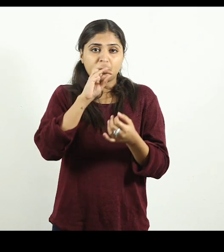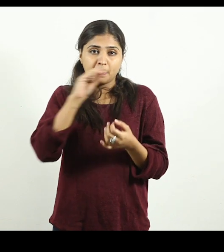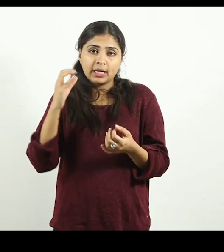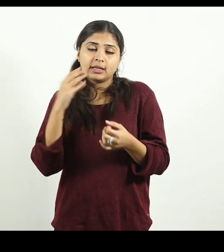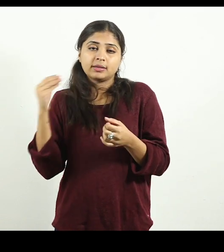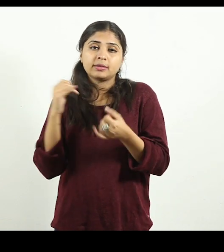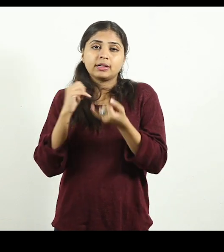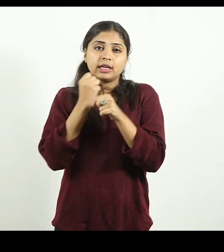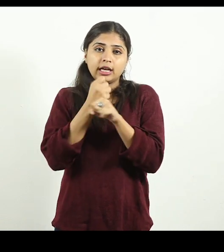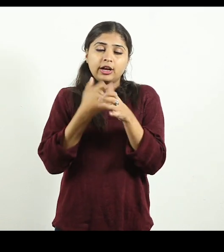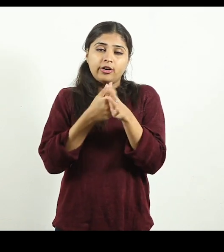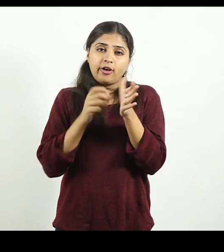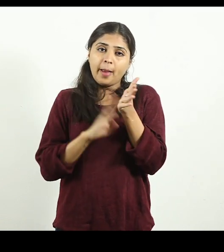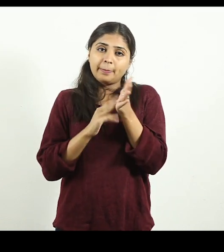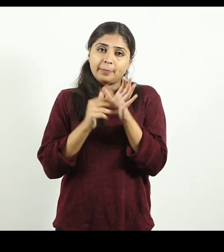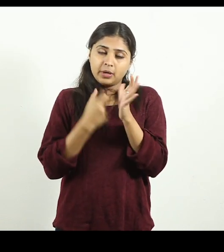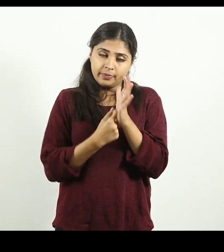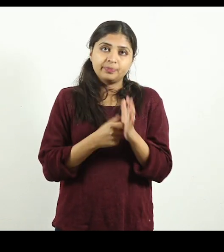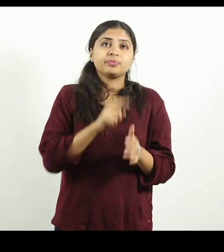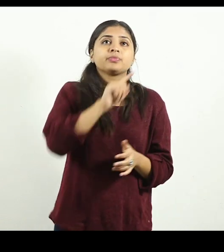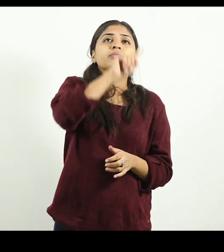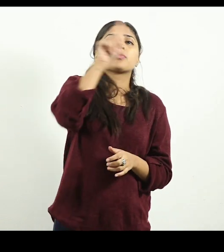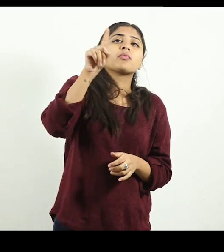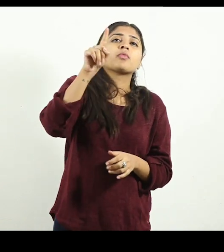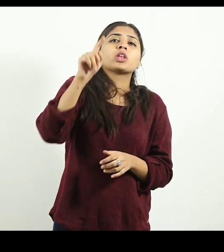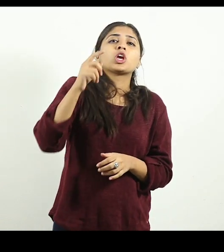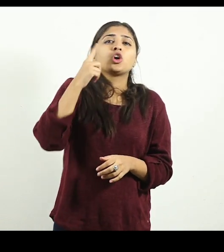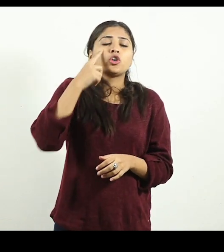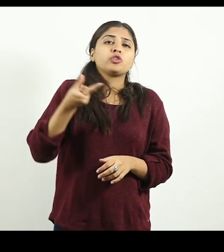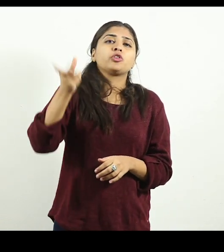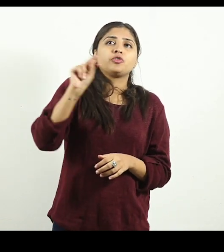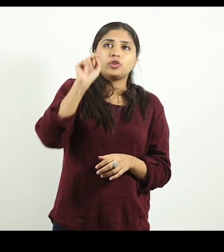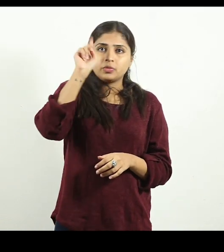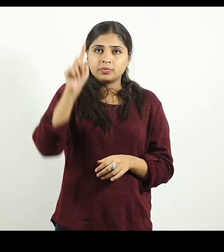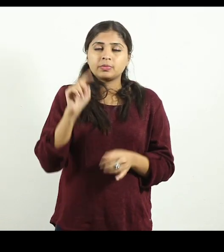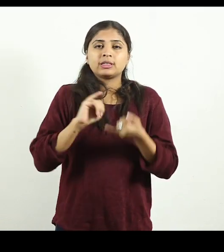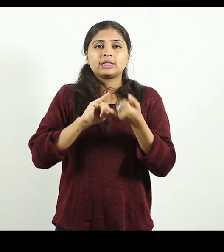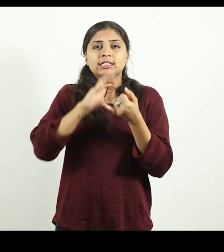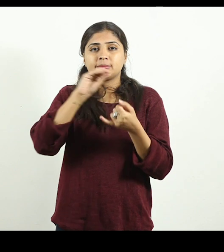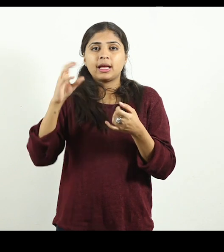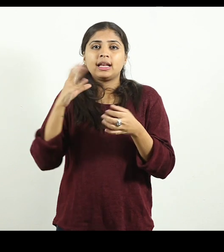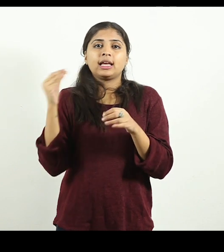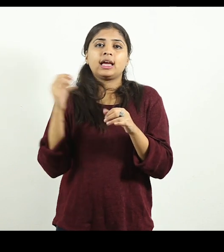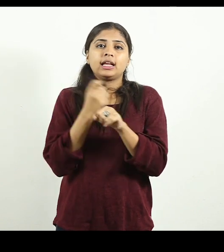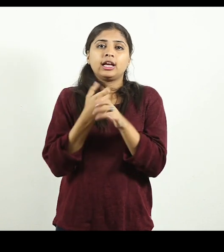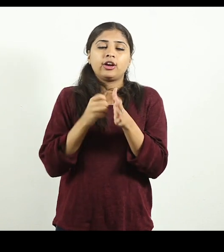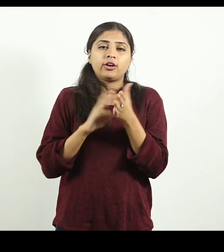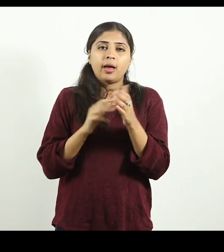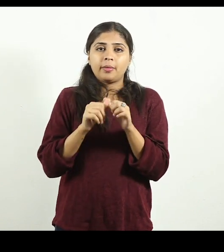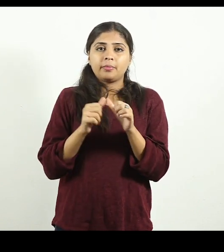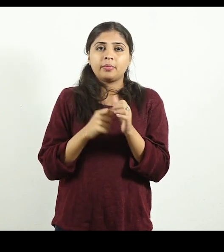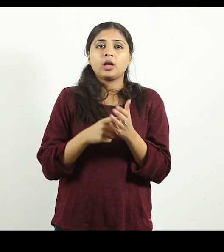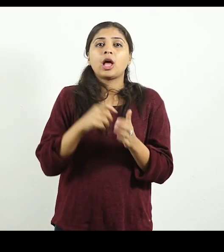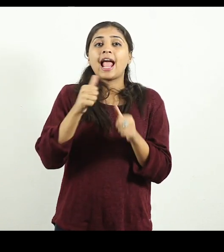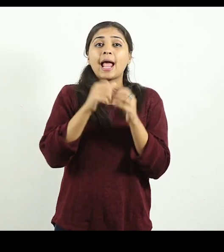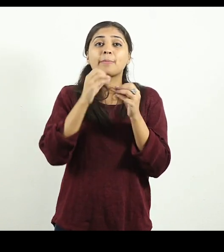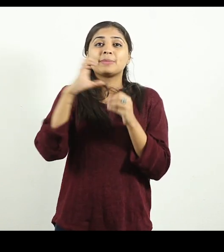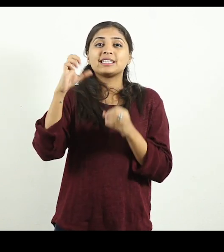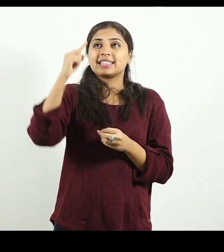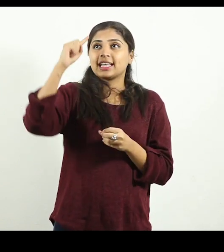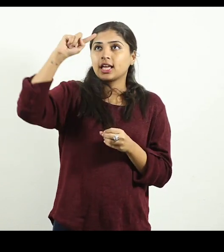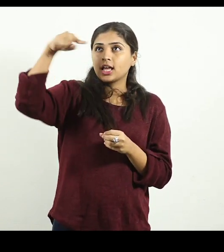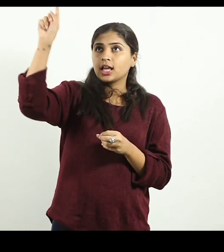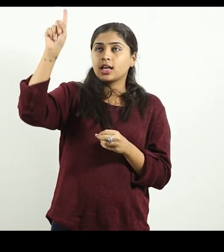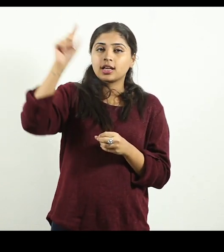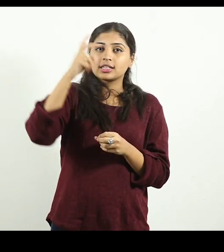need to use the spelling and grammar feature. Click on the Review tab. Click on the Spelling and Grammar command, a blue check